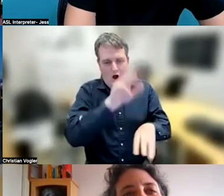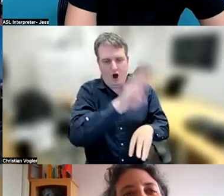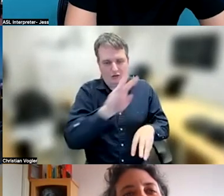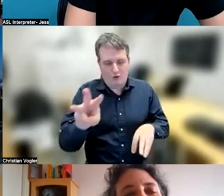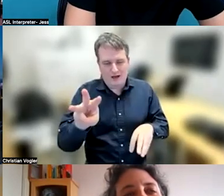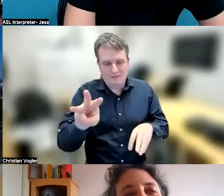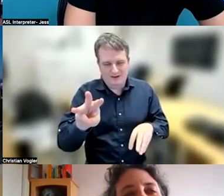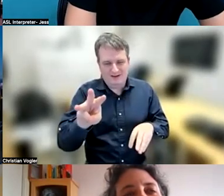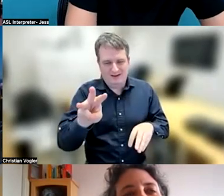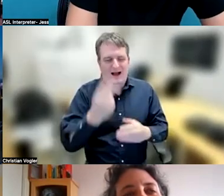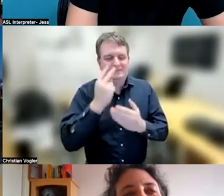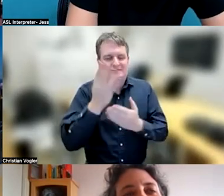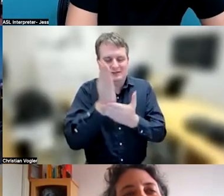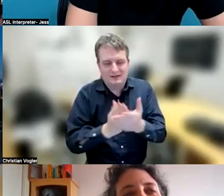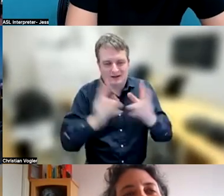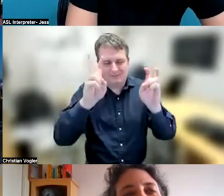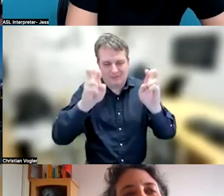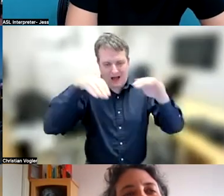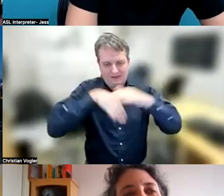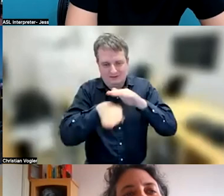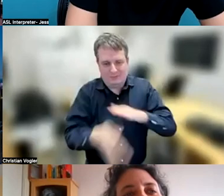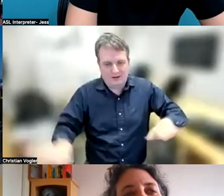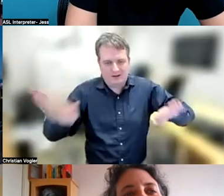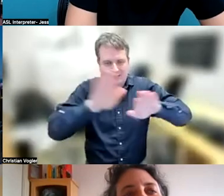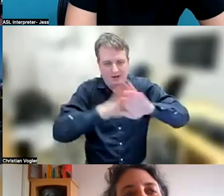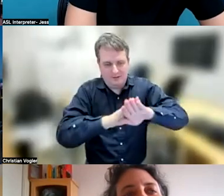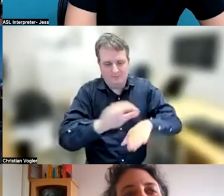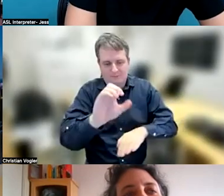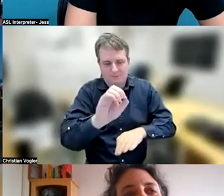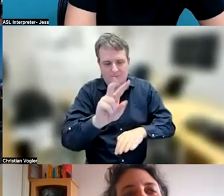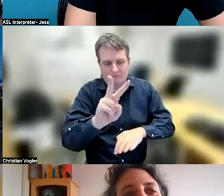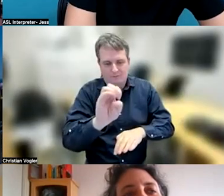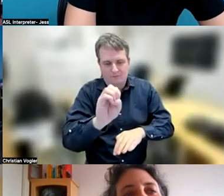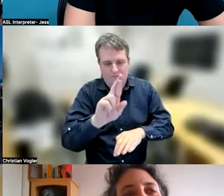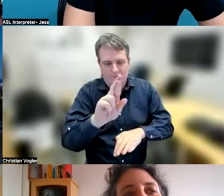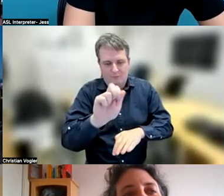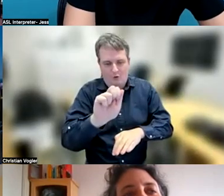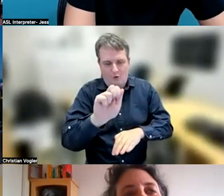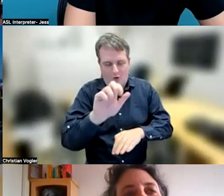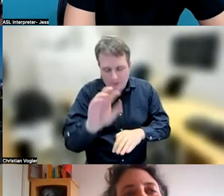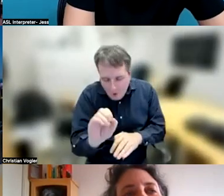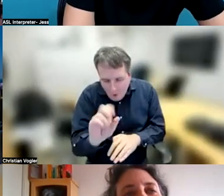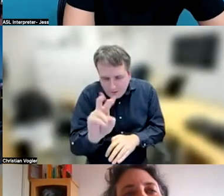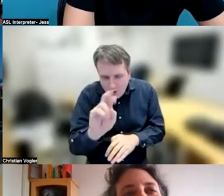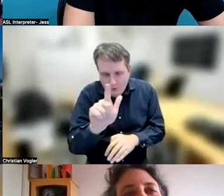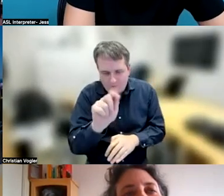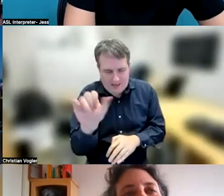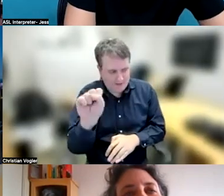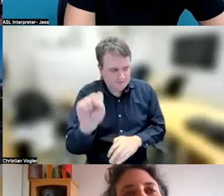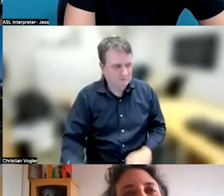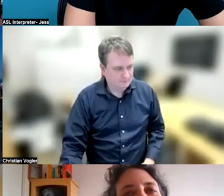I'm seeing is going on web pages, I see some issues of accessibility with overlays